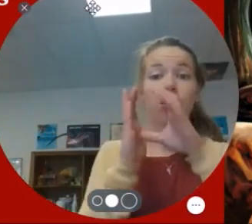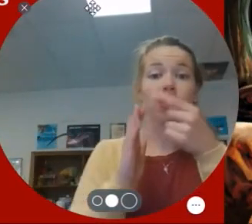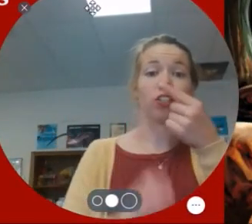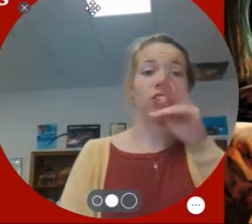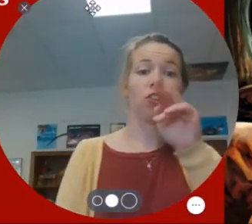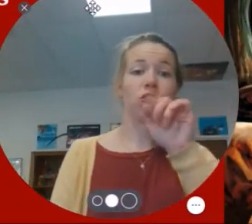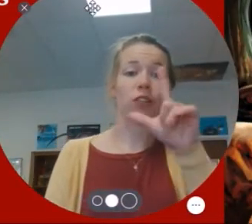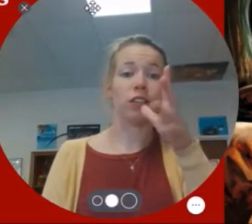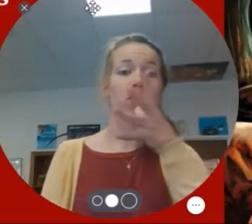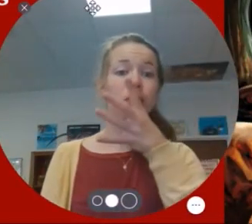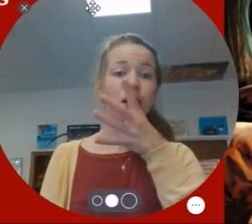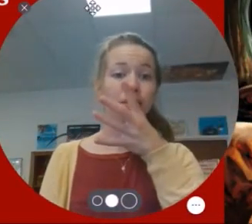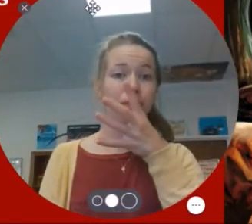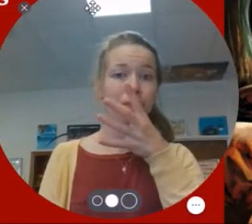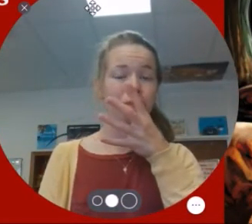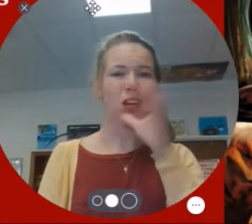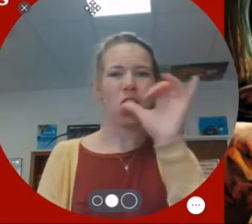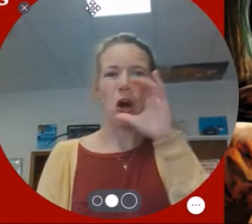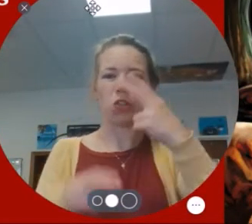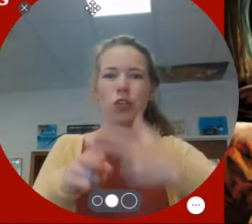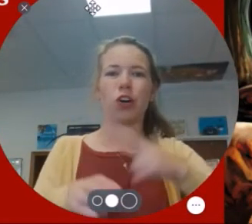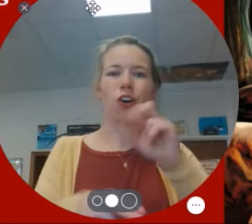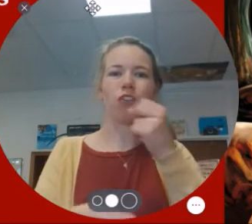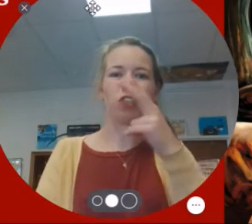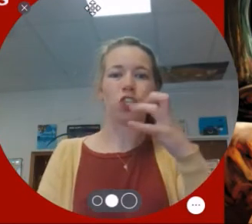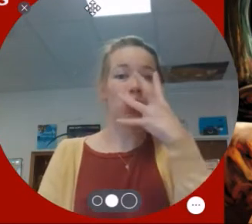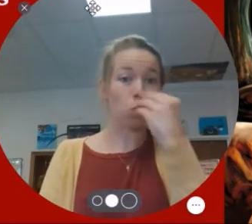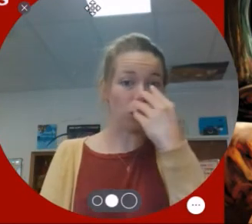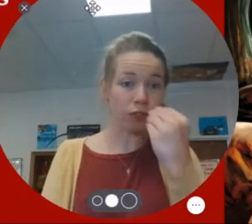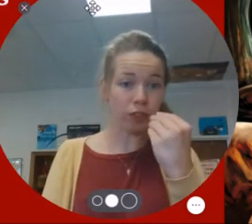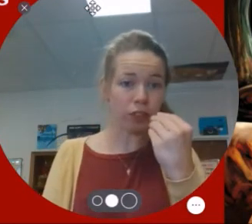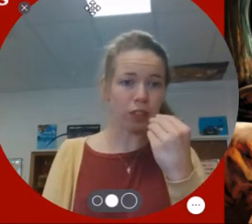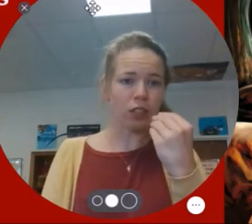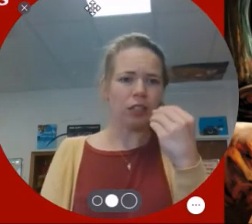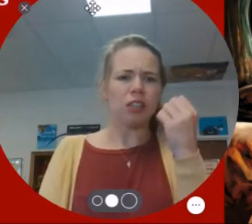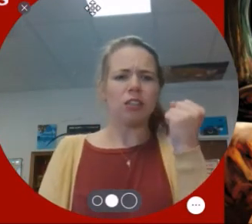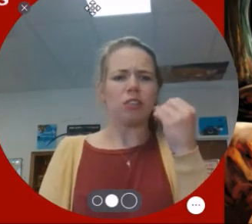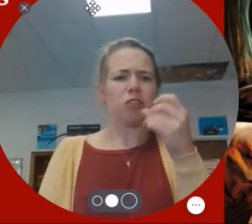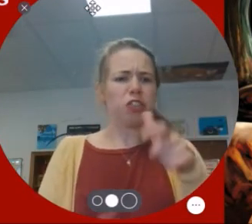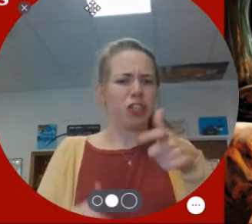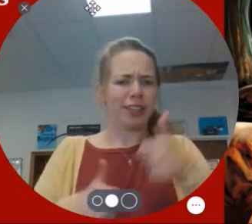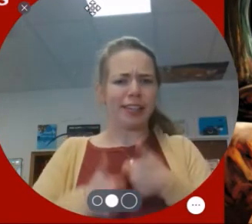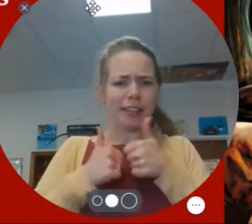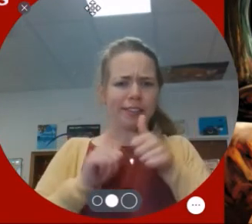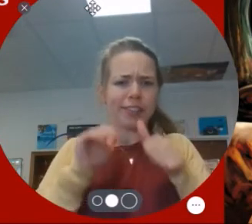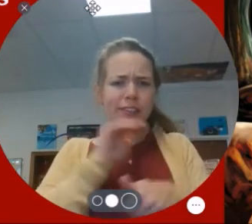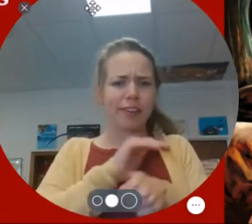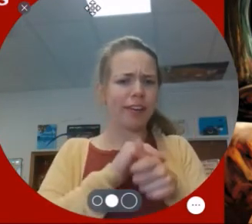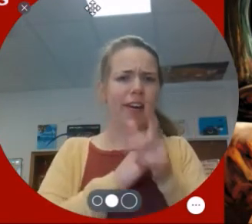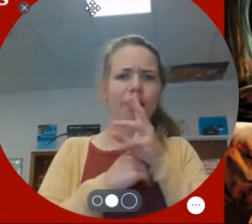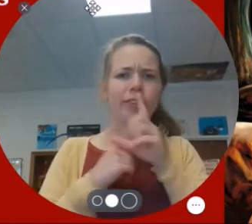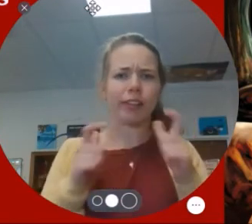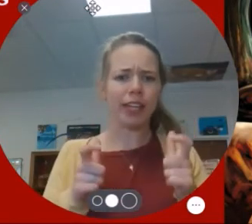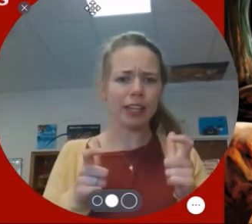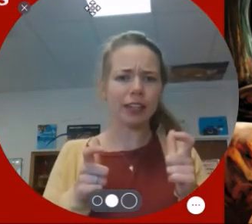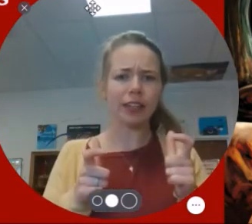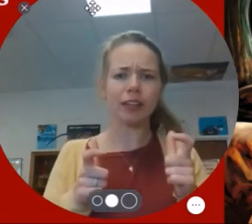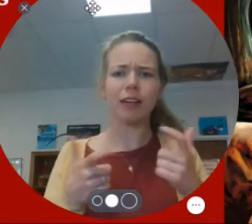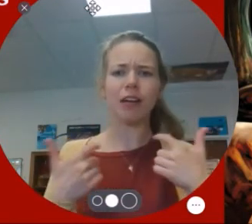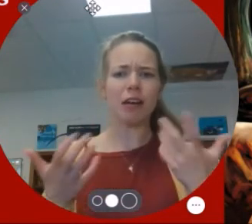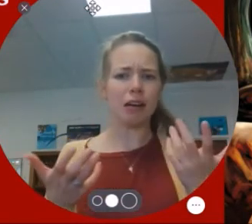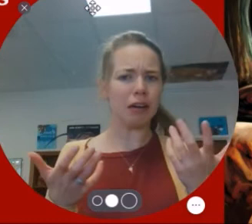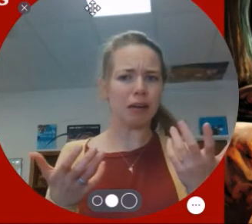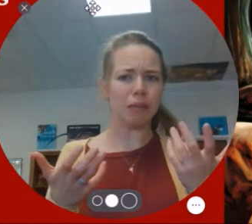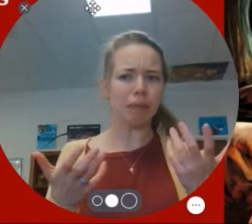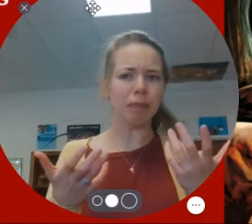Next character is Grendel's mom, also called the she-wolf. So she lives under the lake.